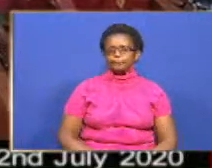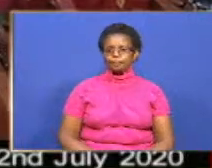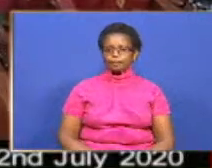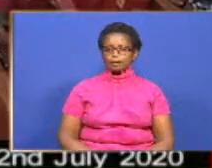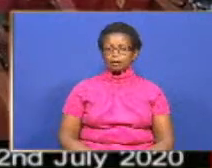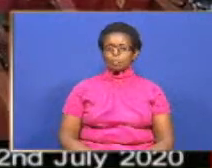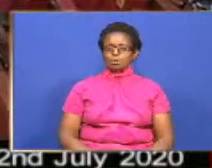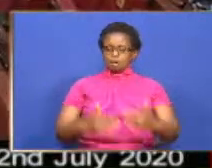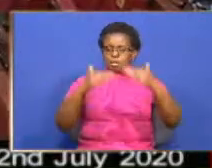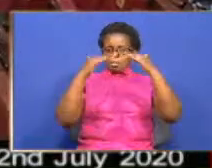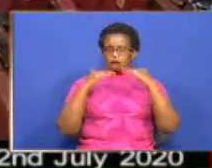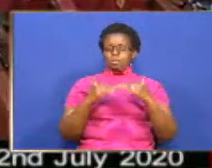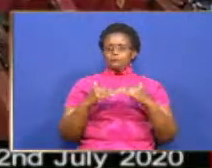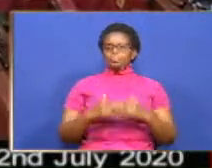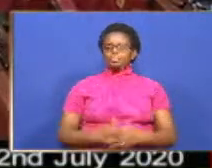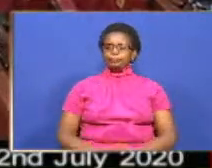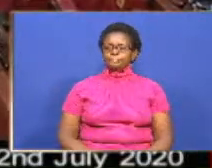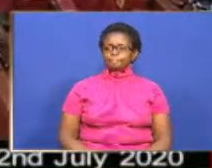order.